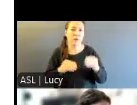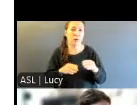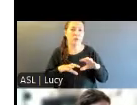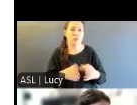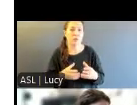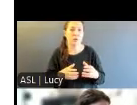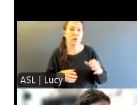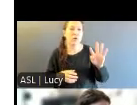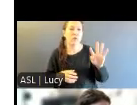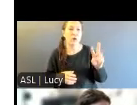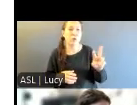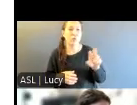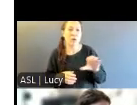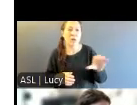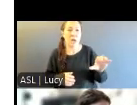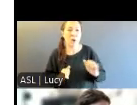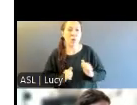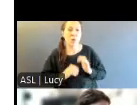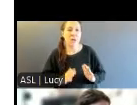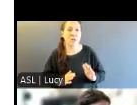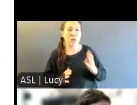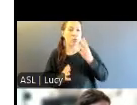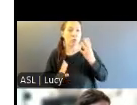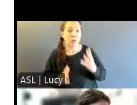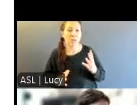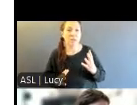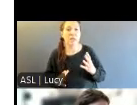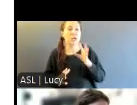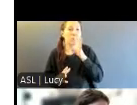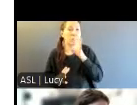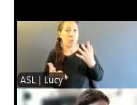who are immigrants and spoke Spanish or Portuguese.